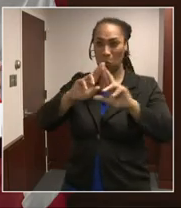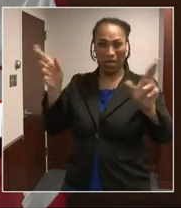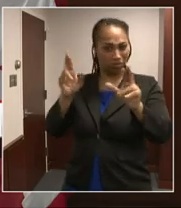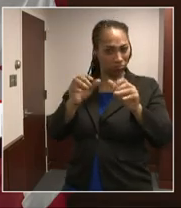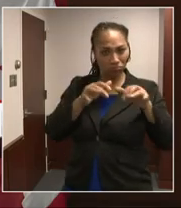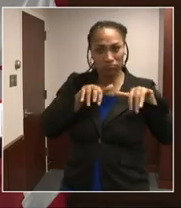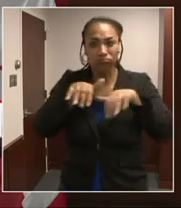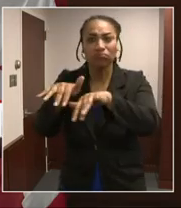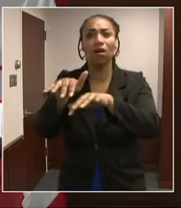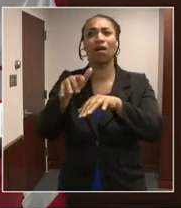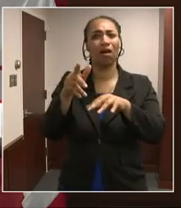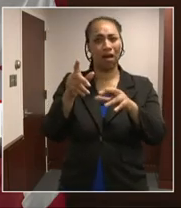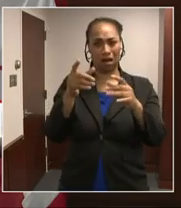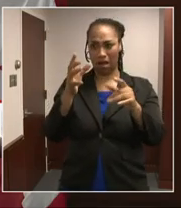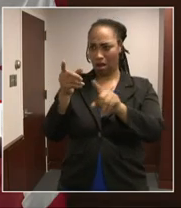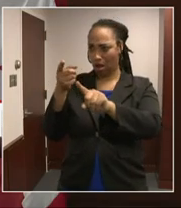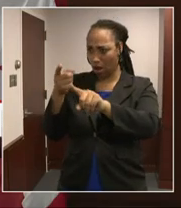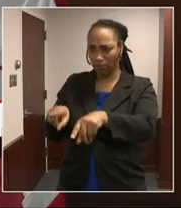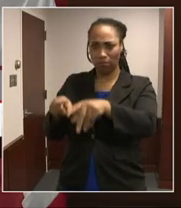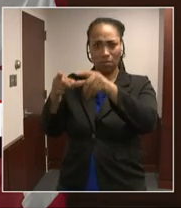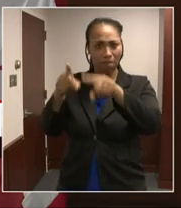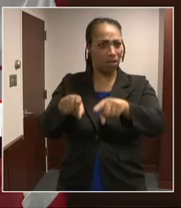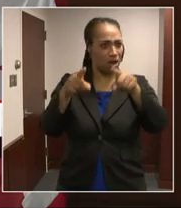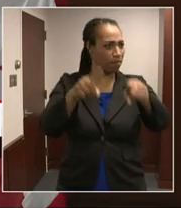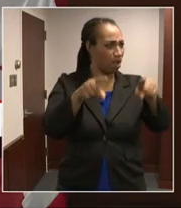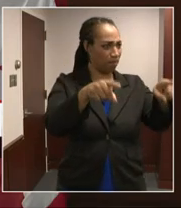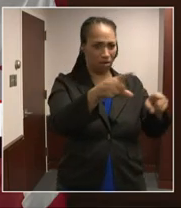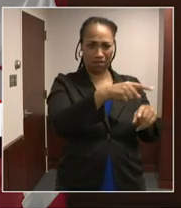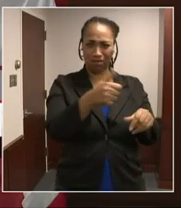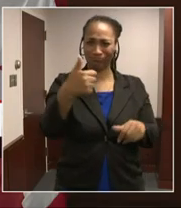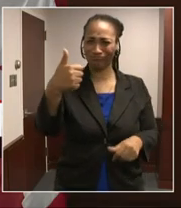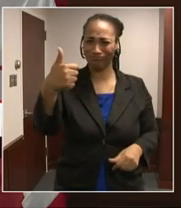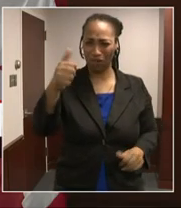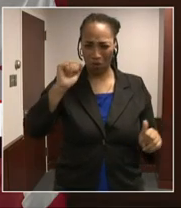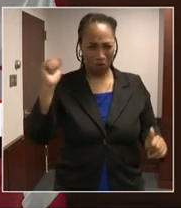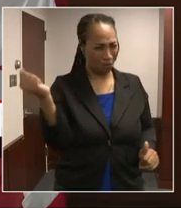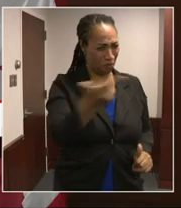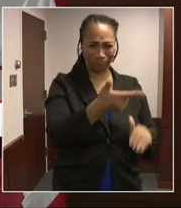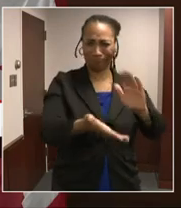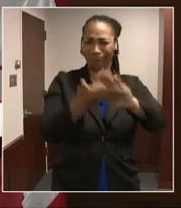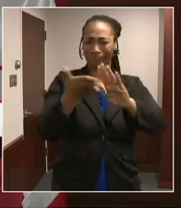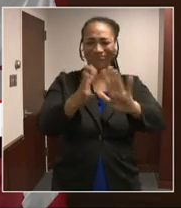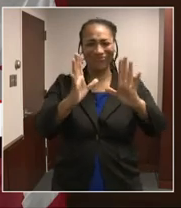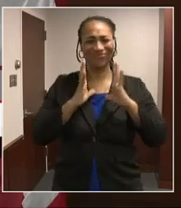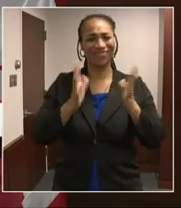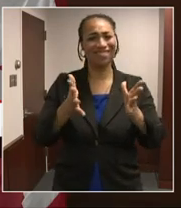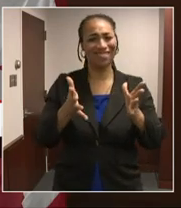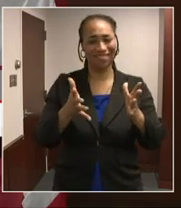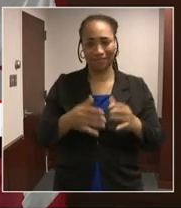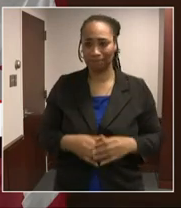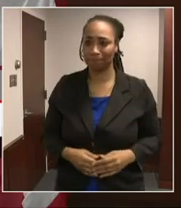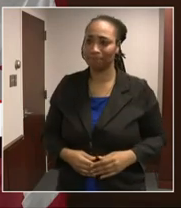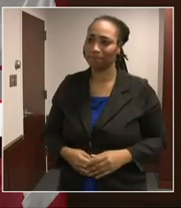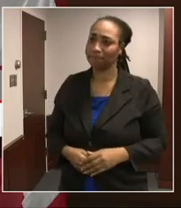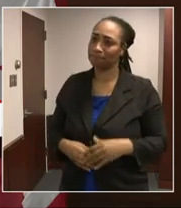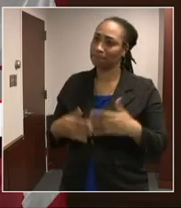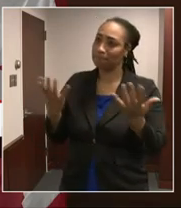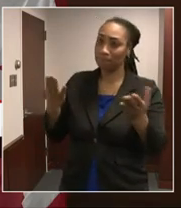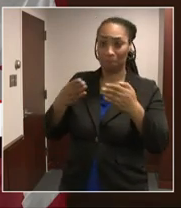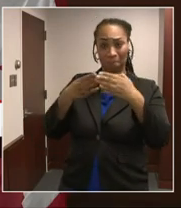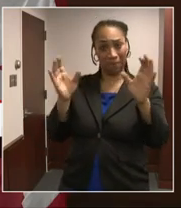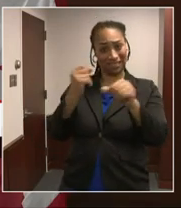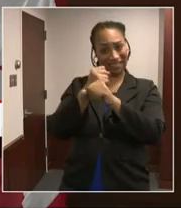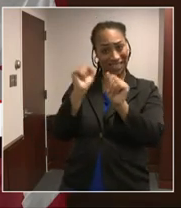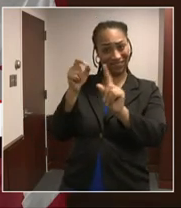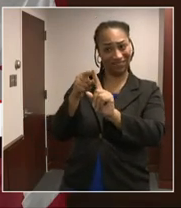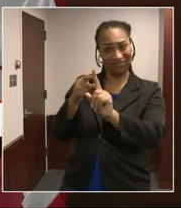they've acted as it relates to public safety. But I think they're also aware of the improvements and all of the things that